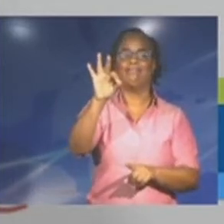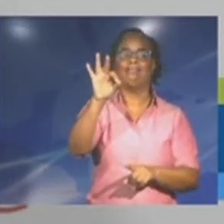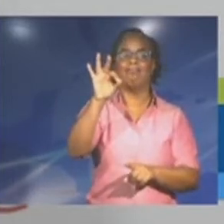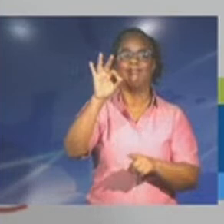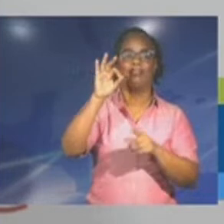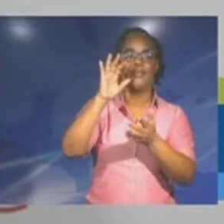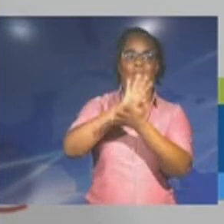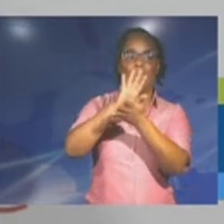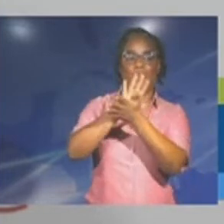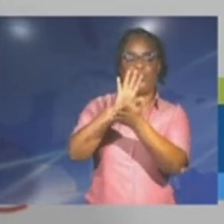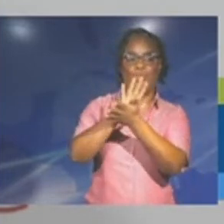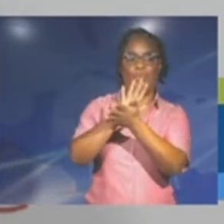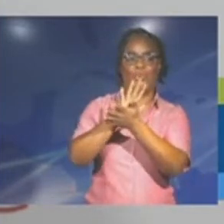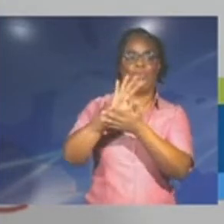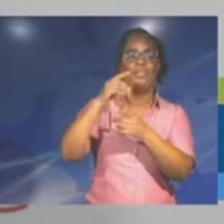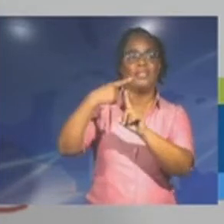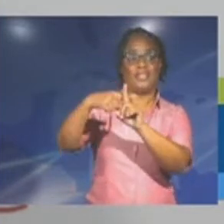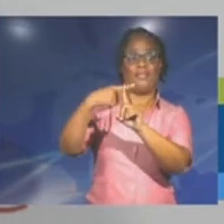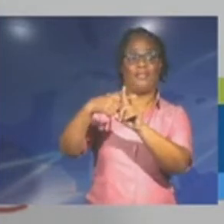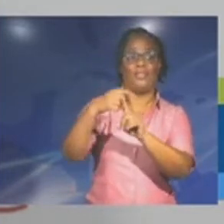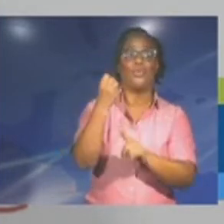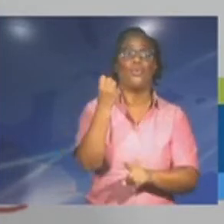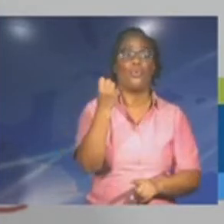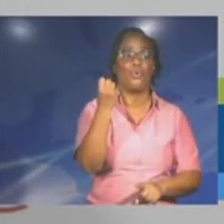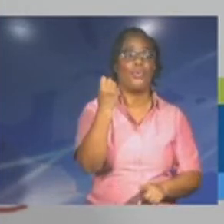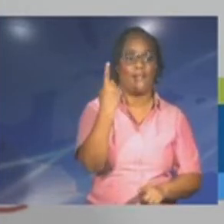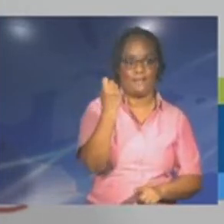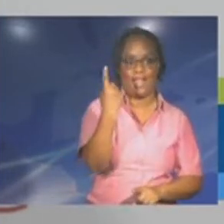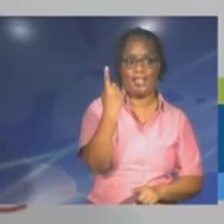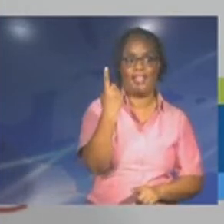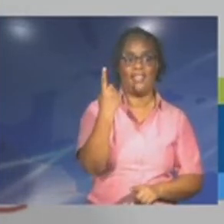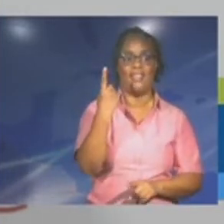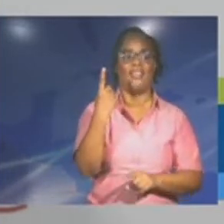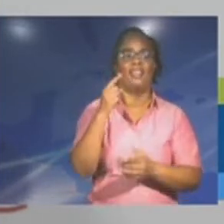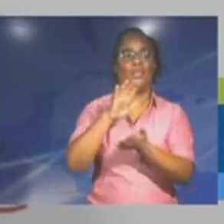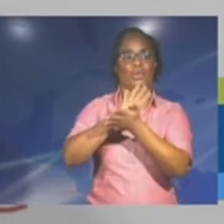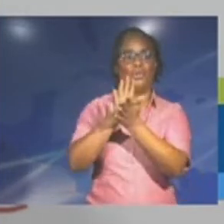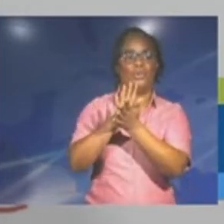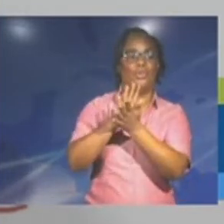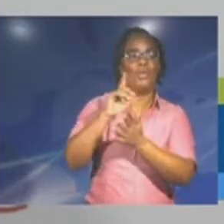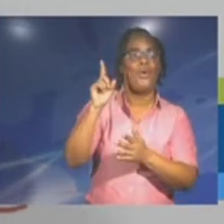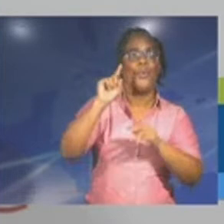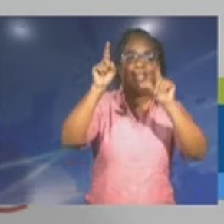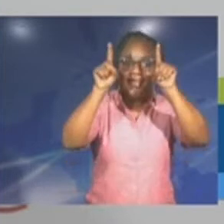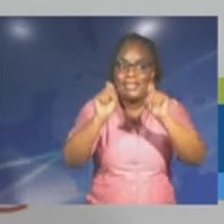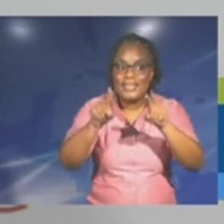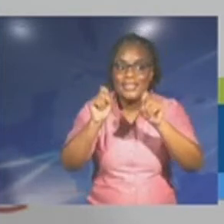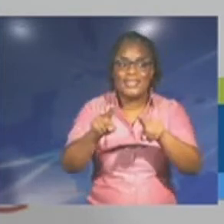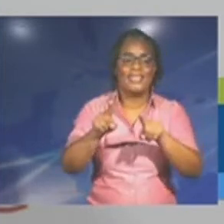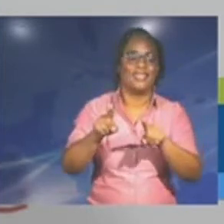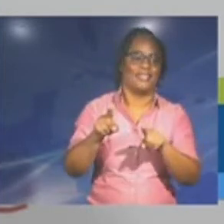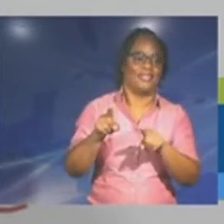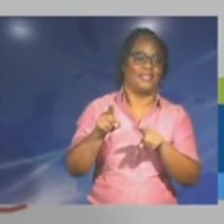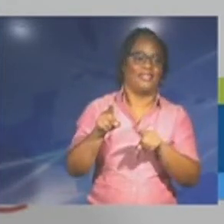cases, 11. Number of schools where students were tested,